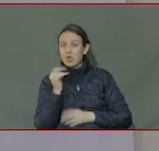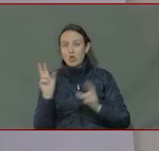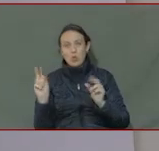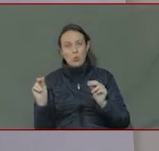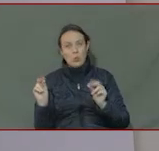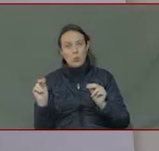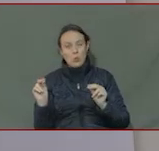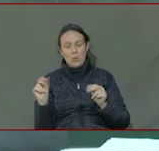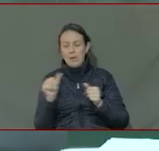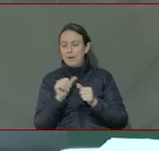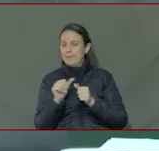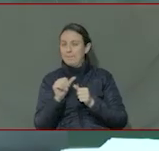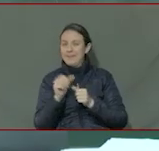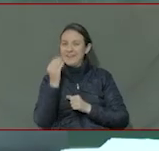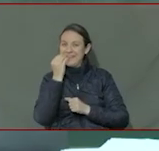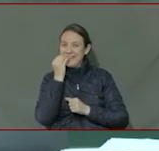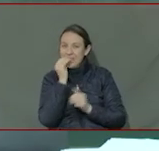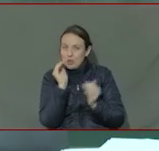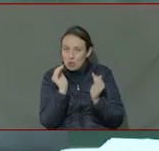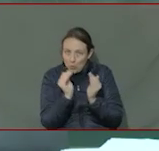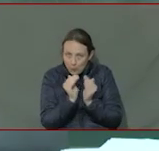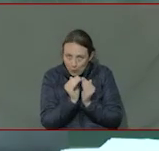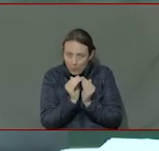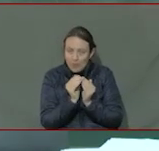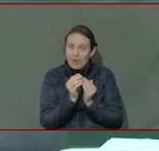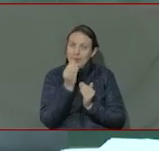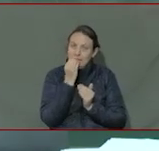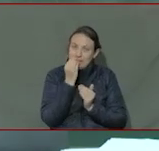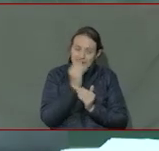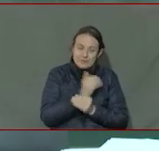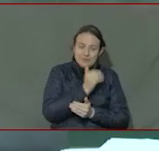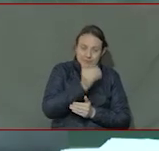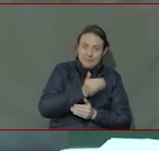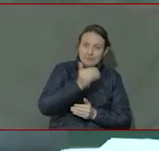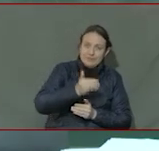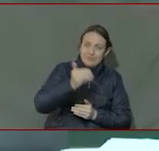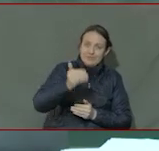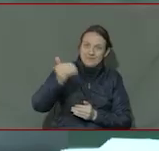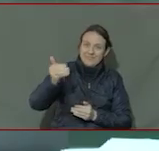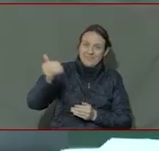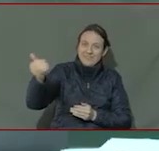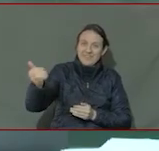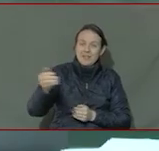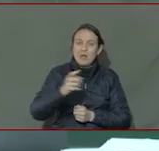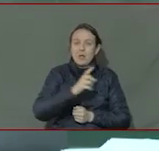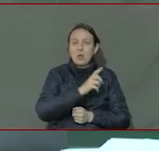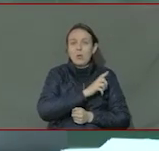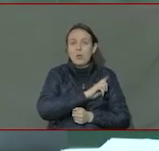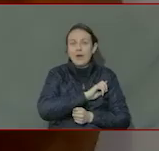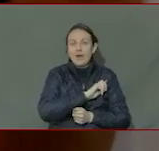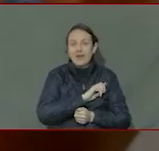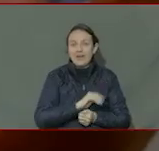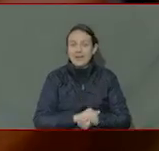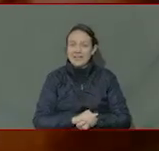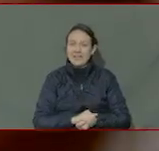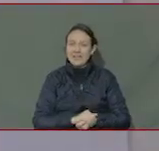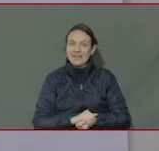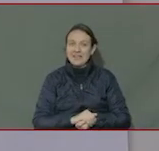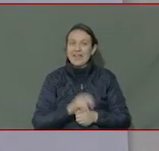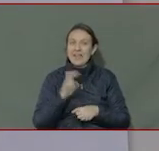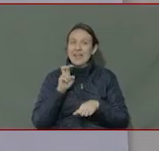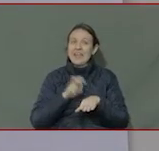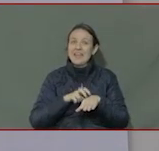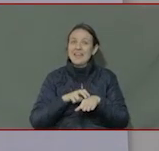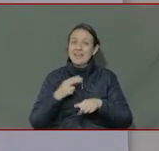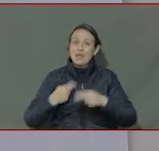sugar diabetic, eat more smaller meals? Because now you don't need much what? Look what I'm highlighting there. You don't need